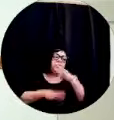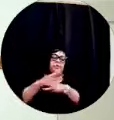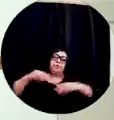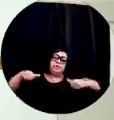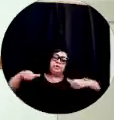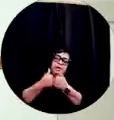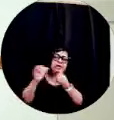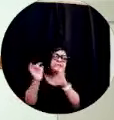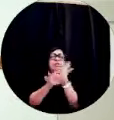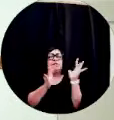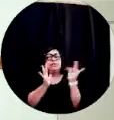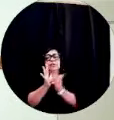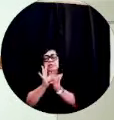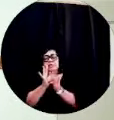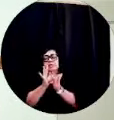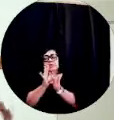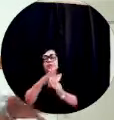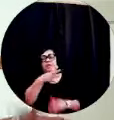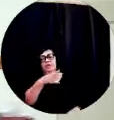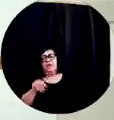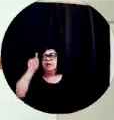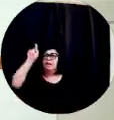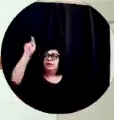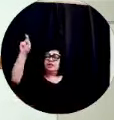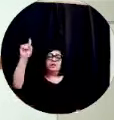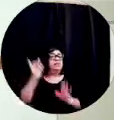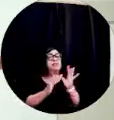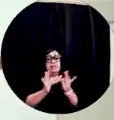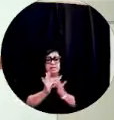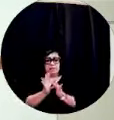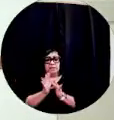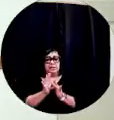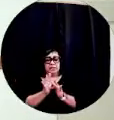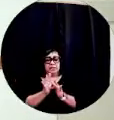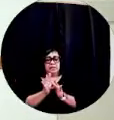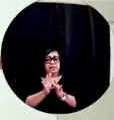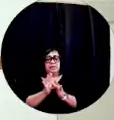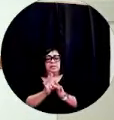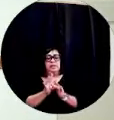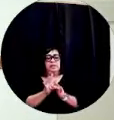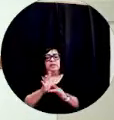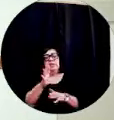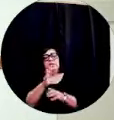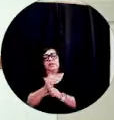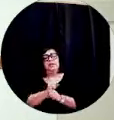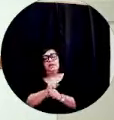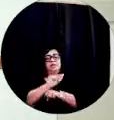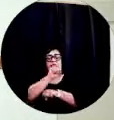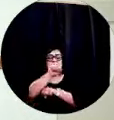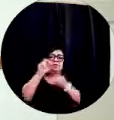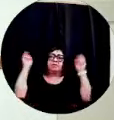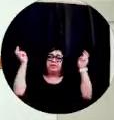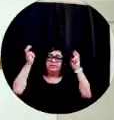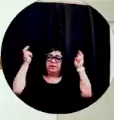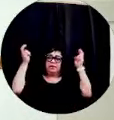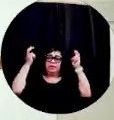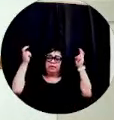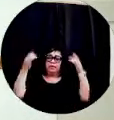Jesus, and he, Jesus, got the victory. Now,